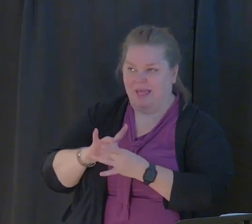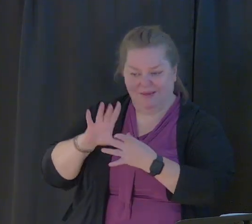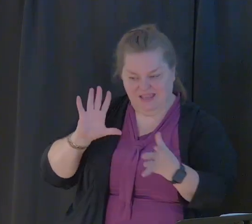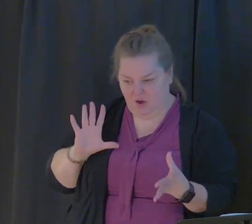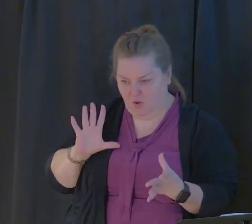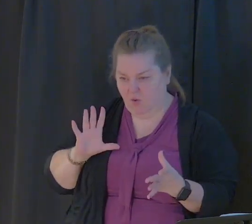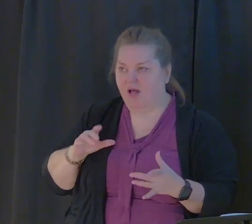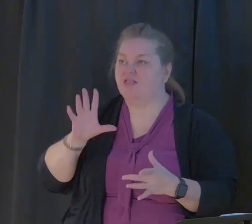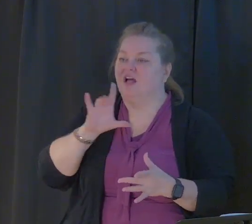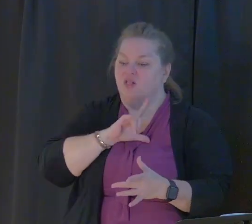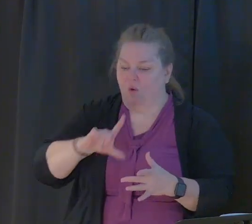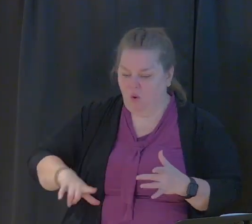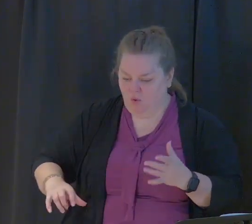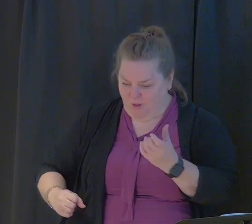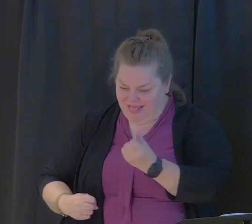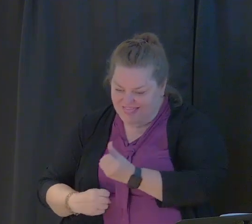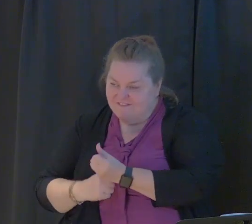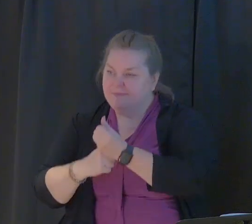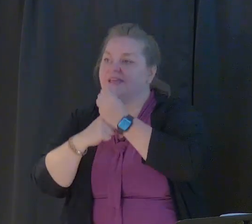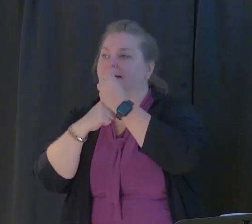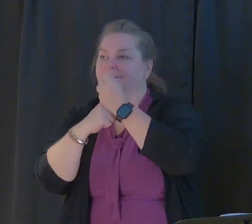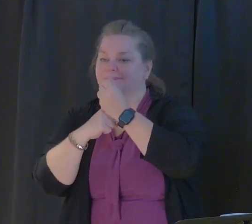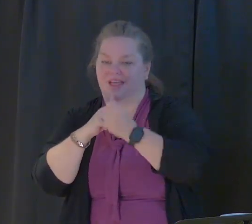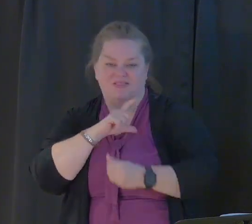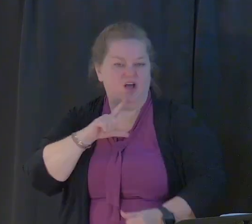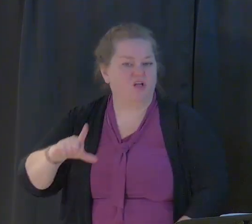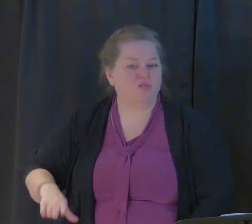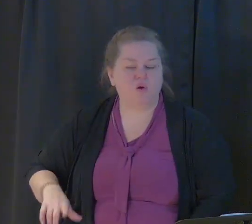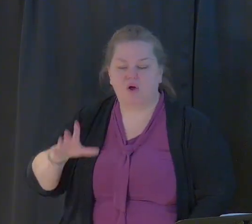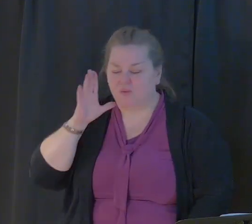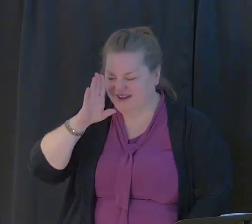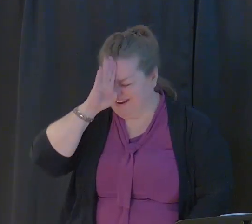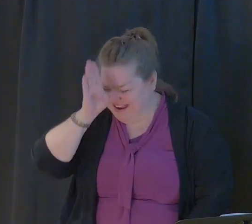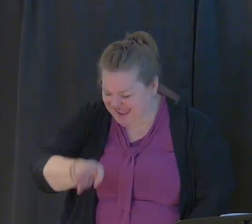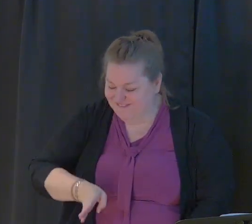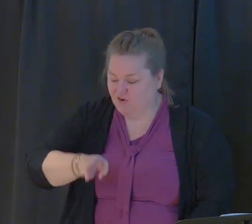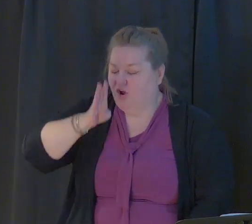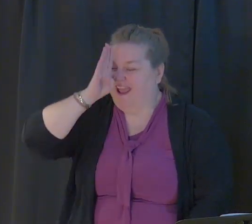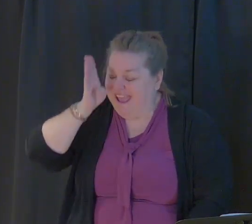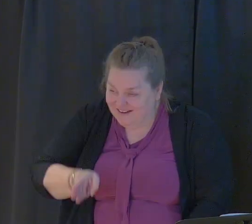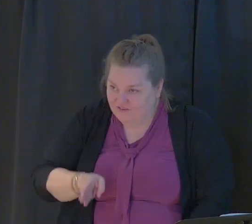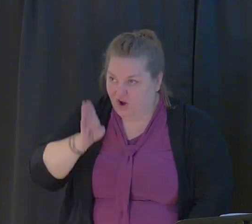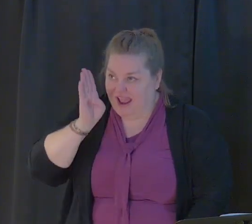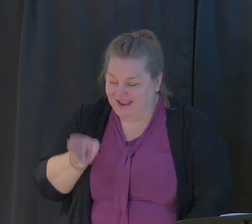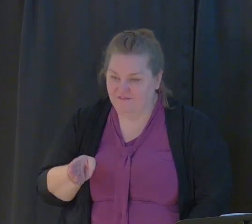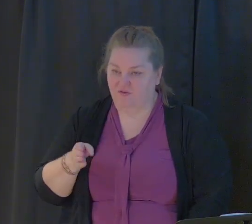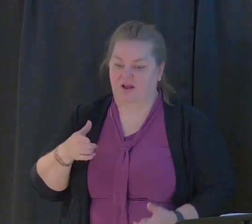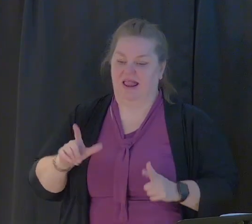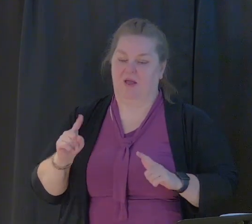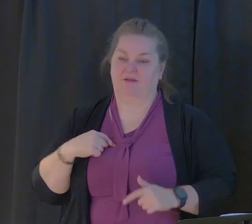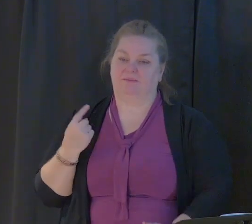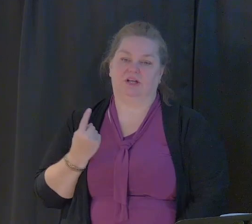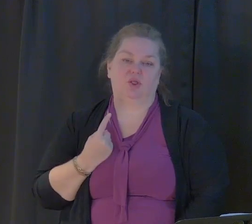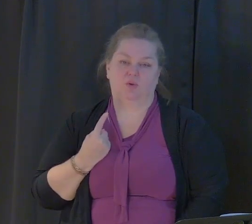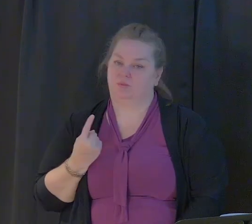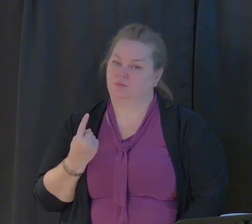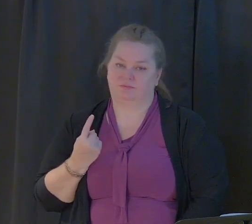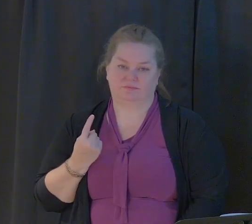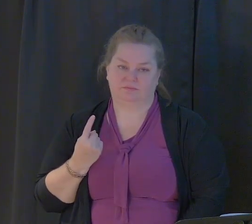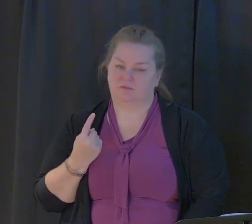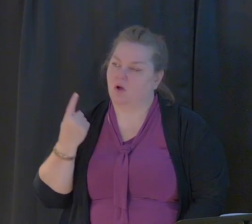me up. The Lord will never, ever allow you to be alone.